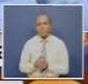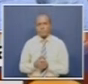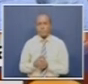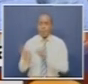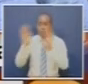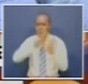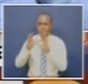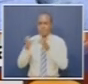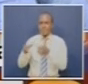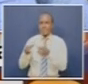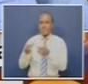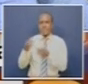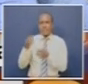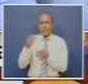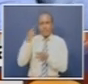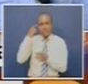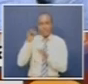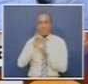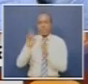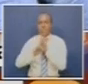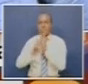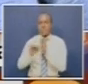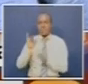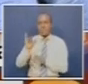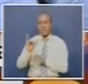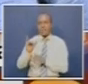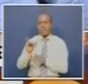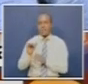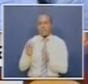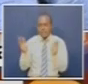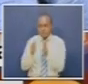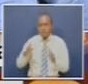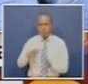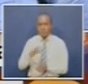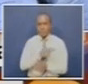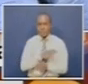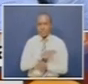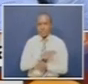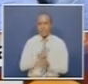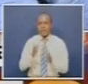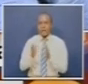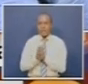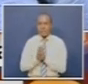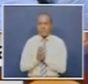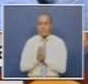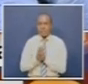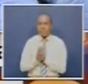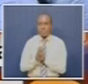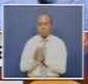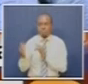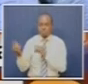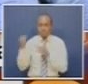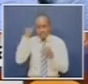Wiper Party. I think Wiper Party is represented in that little committee, and they have been bouncing back and forth some